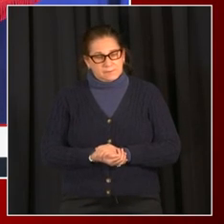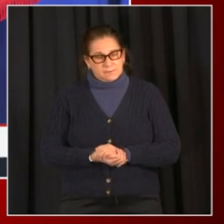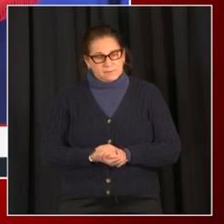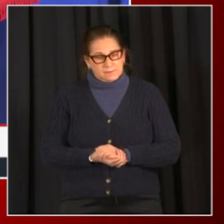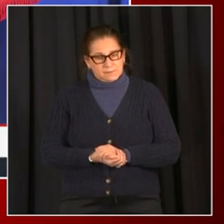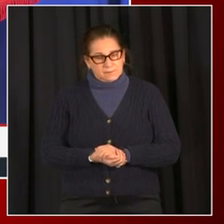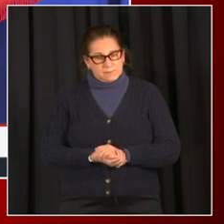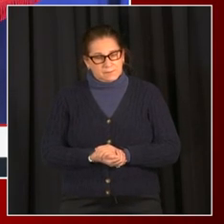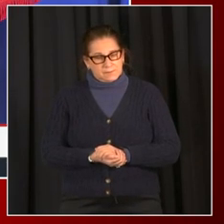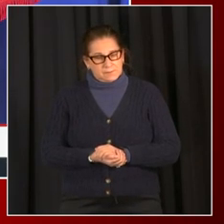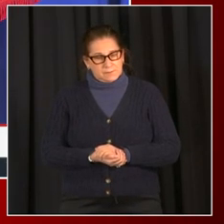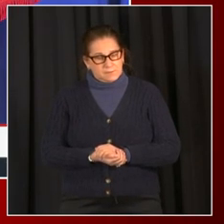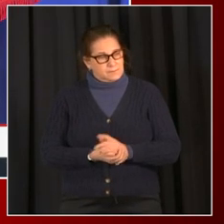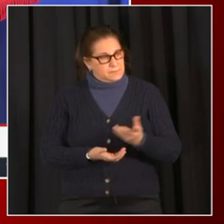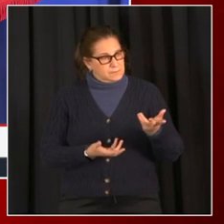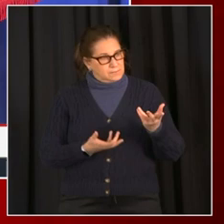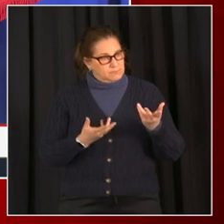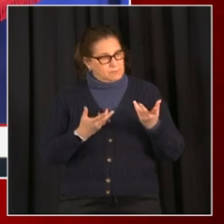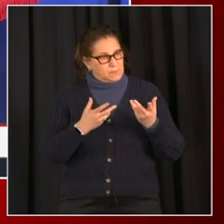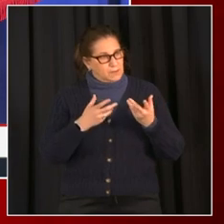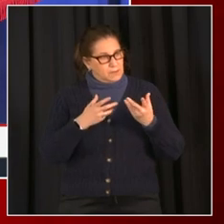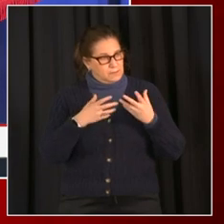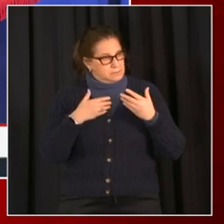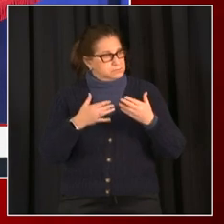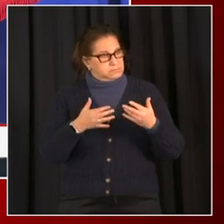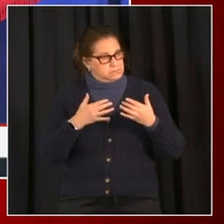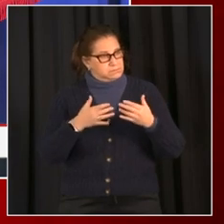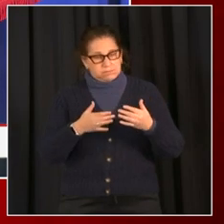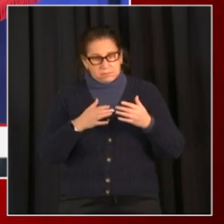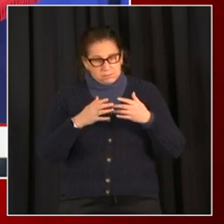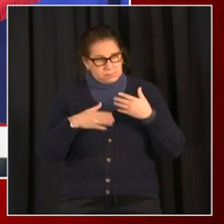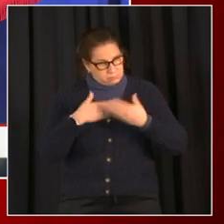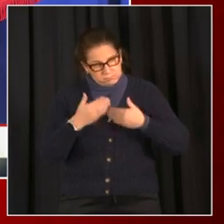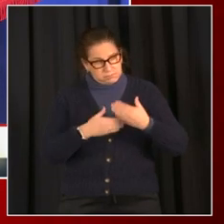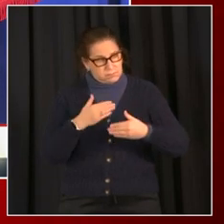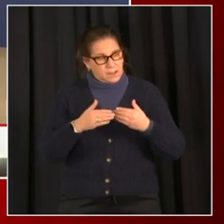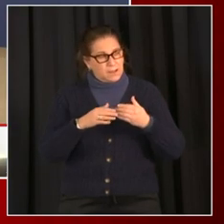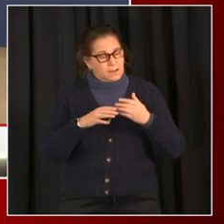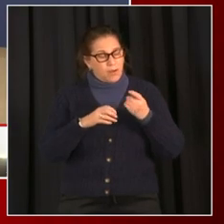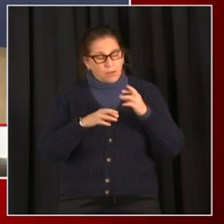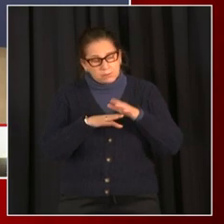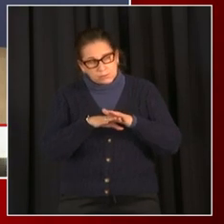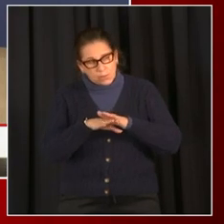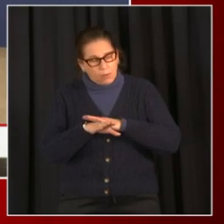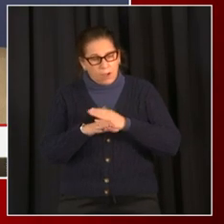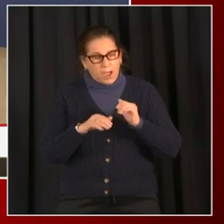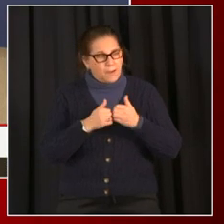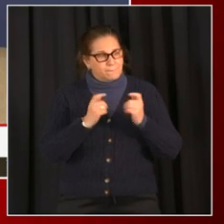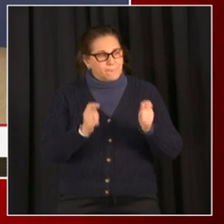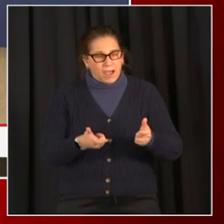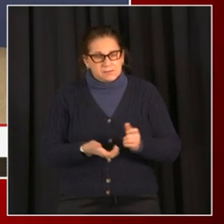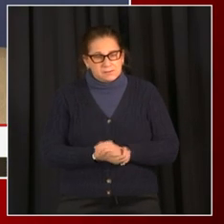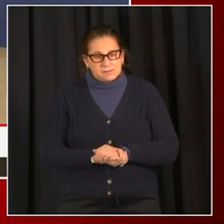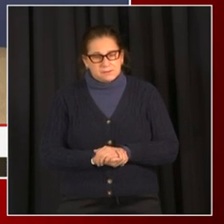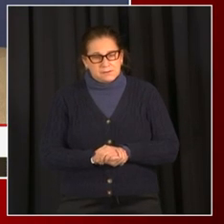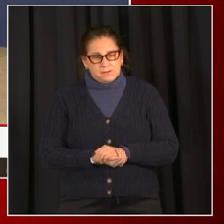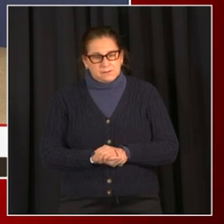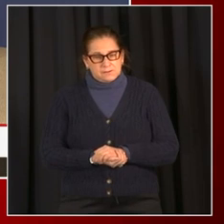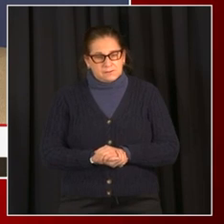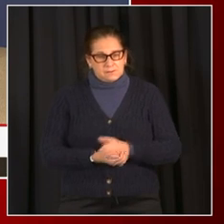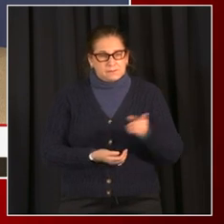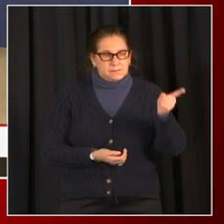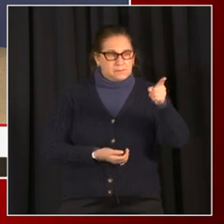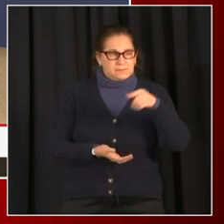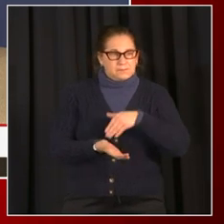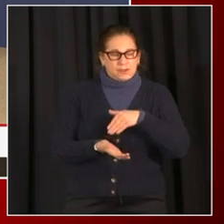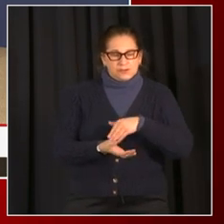to get them out. If you can just explain. Yeah. That. It's actually incredible that we were able